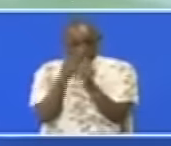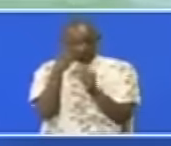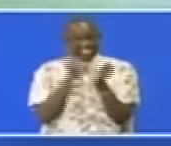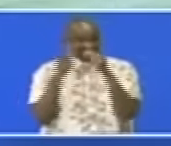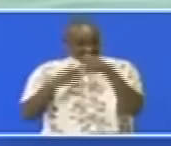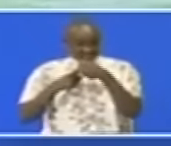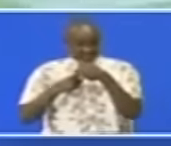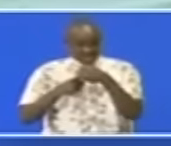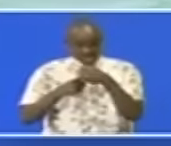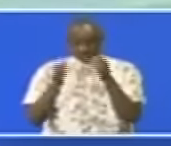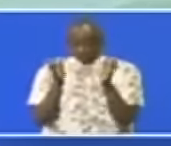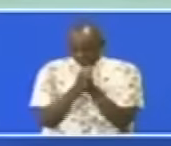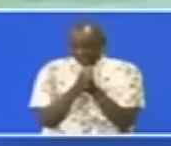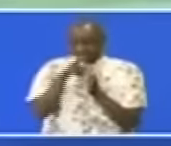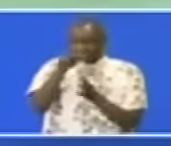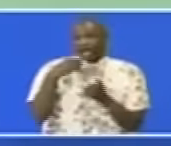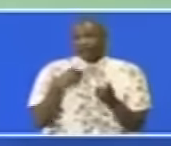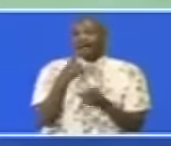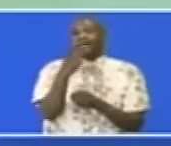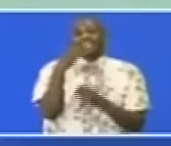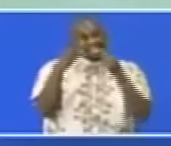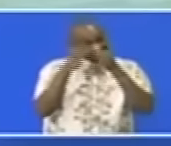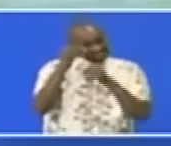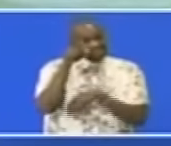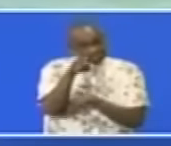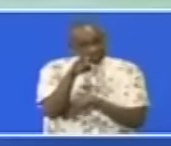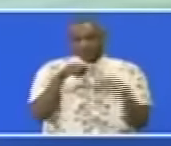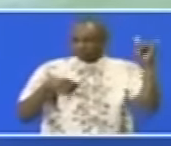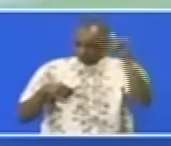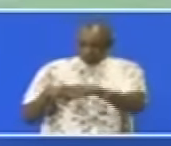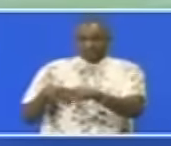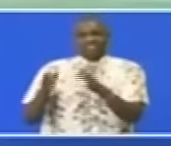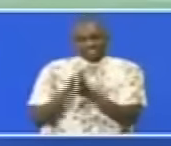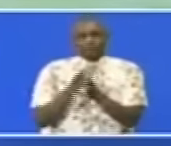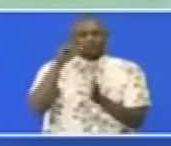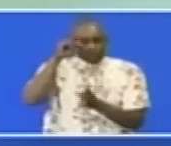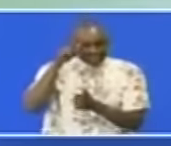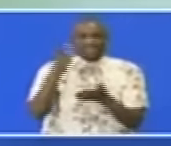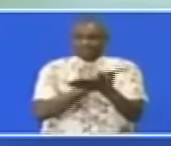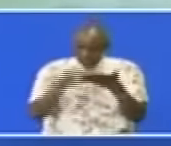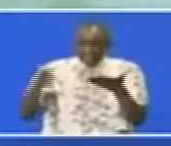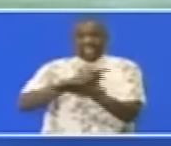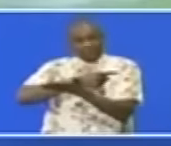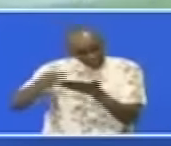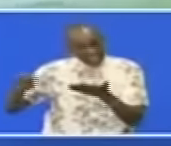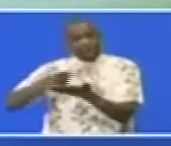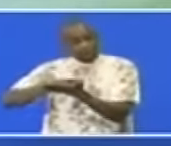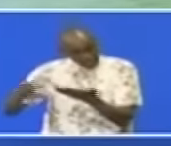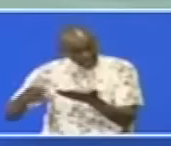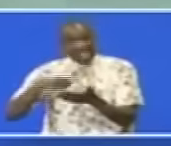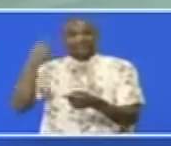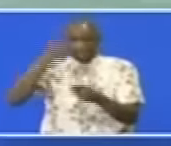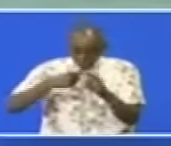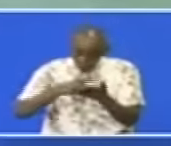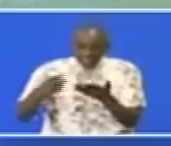2016. With a capacity of 180 passengers, the charter will fly to Mombasa weekly with the possibility of continuing through